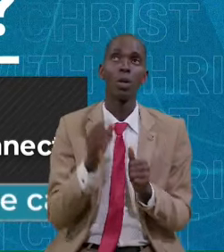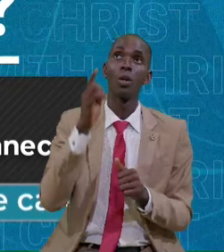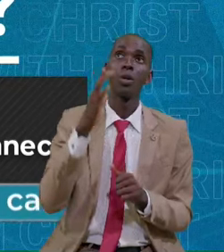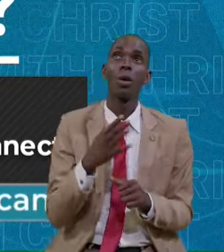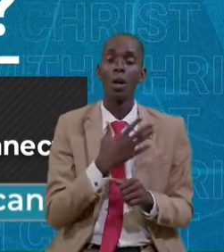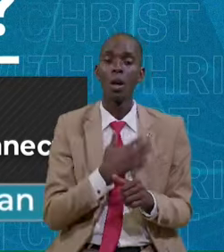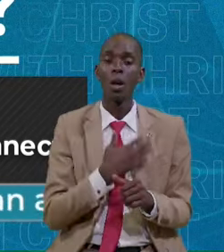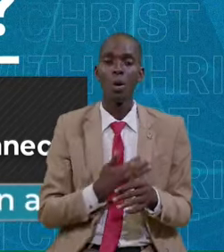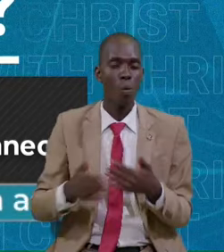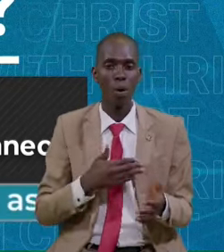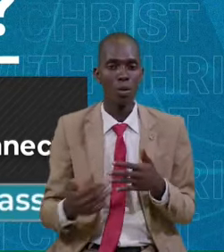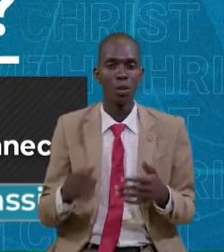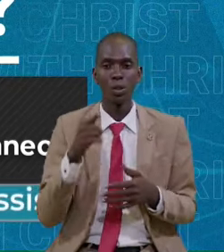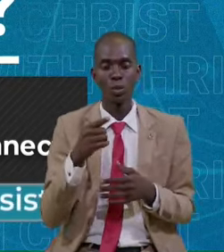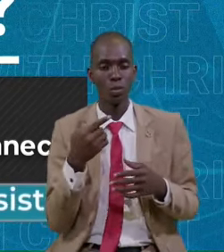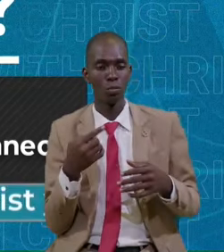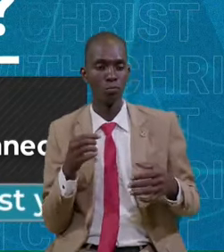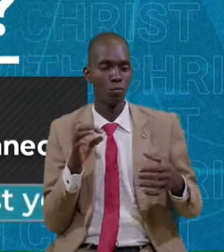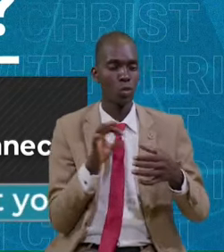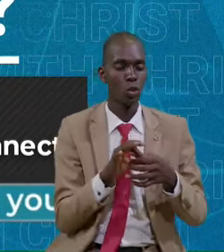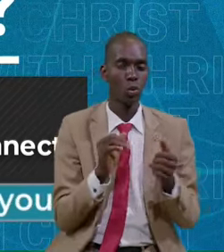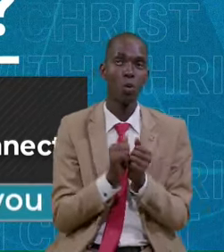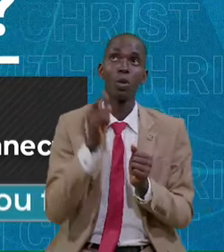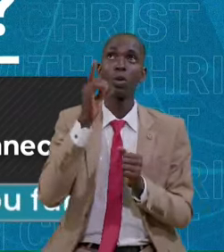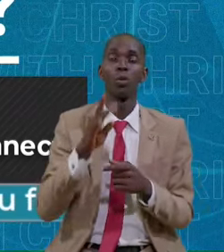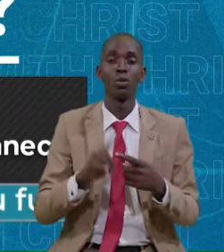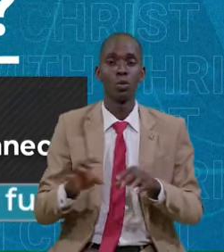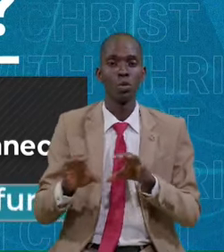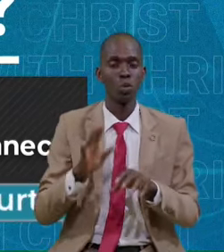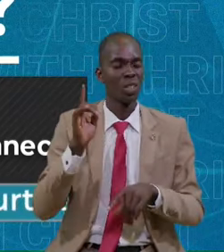you partner with God to do can never fail.